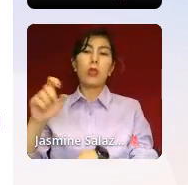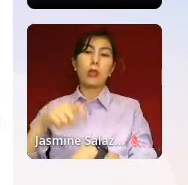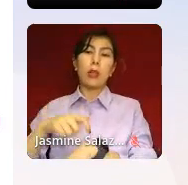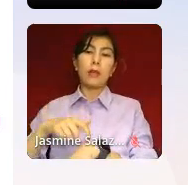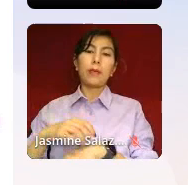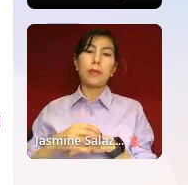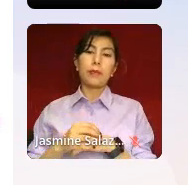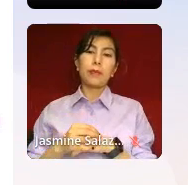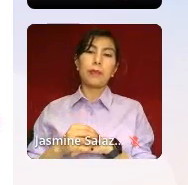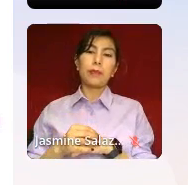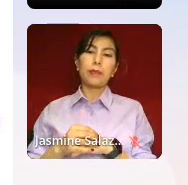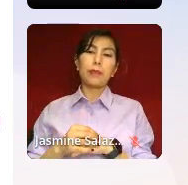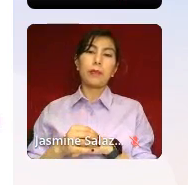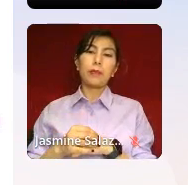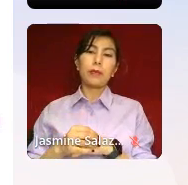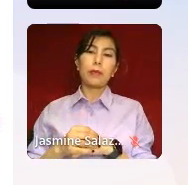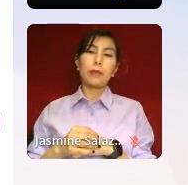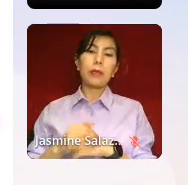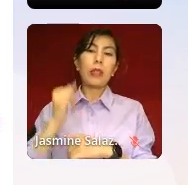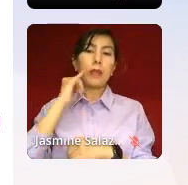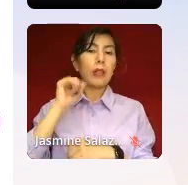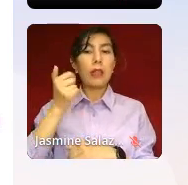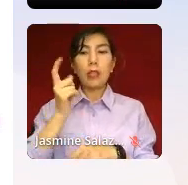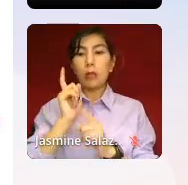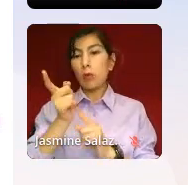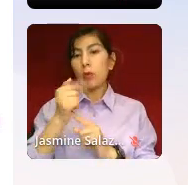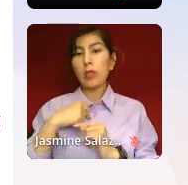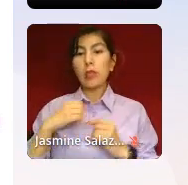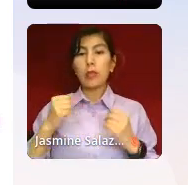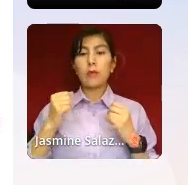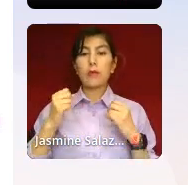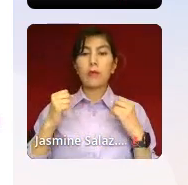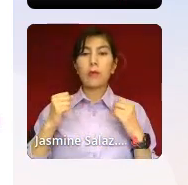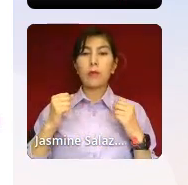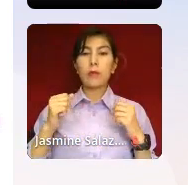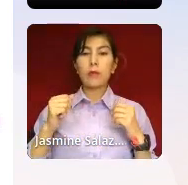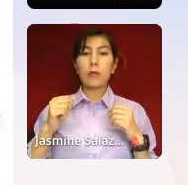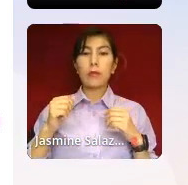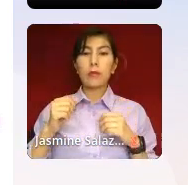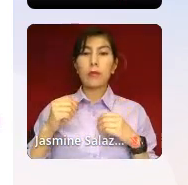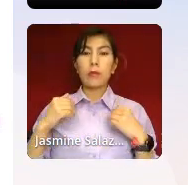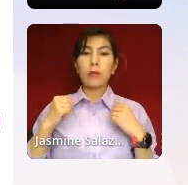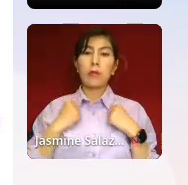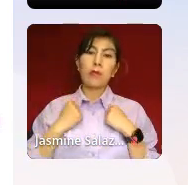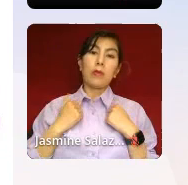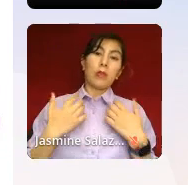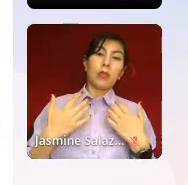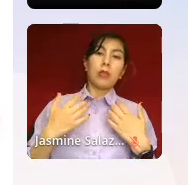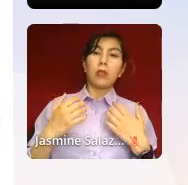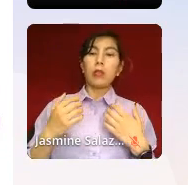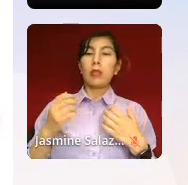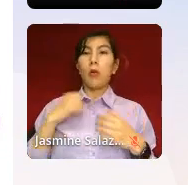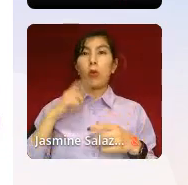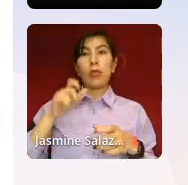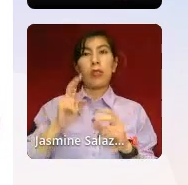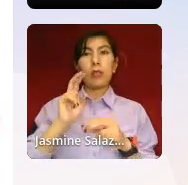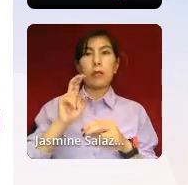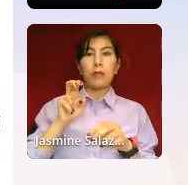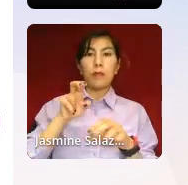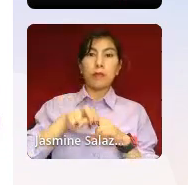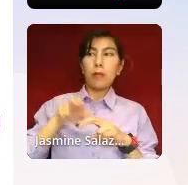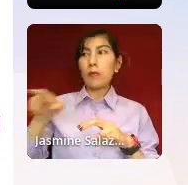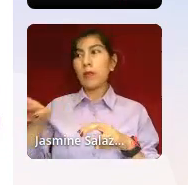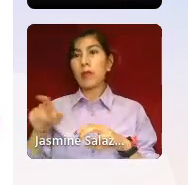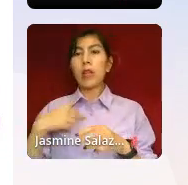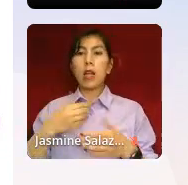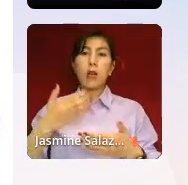any moment you need to decompress or take a step away, I welcome you to take a step away from your